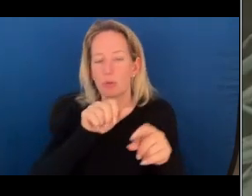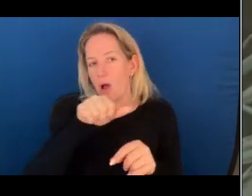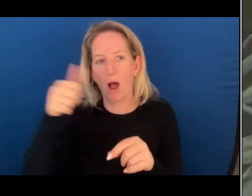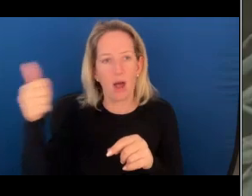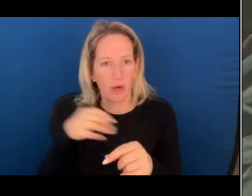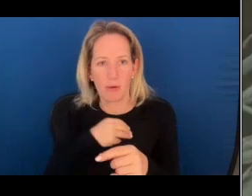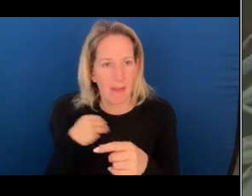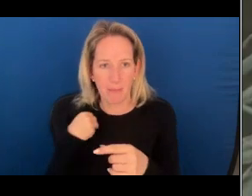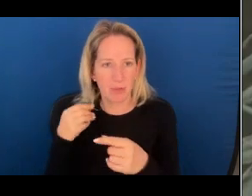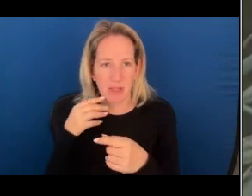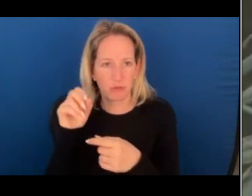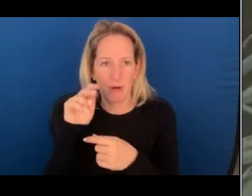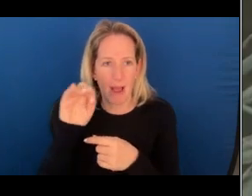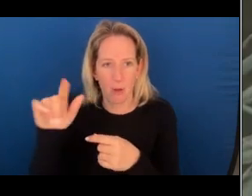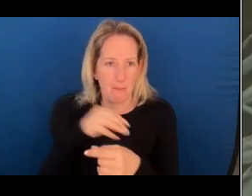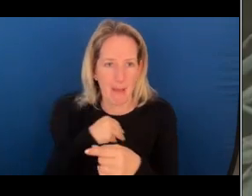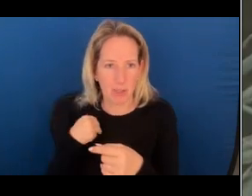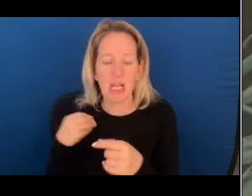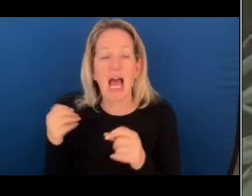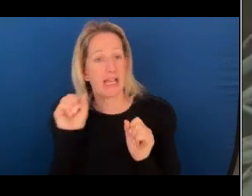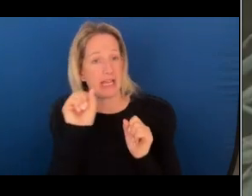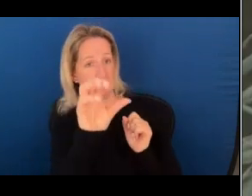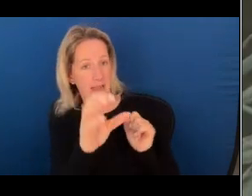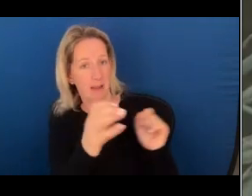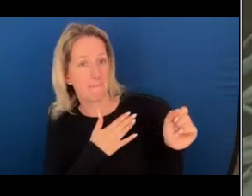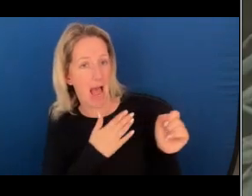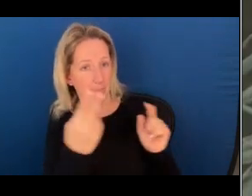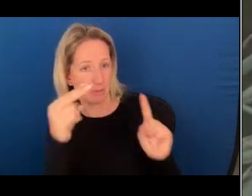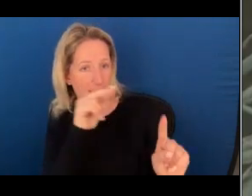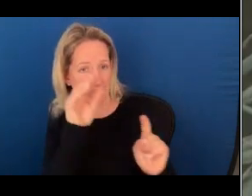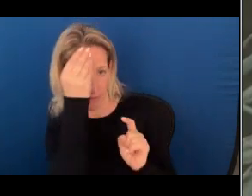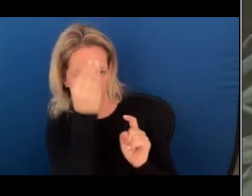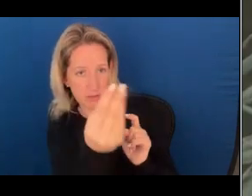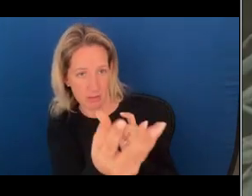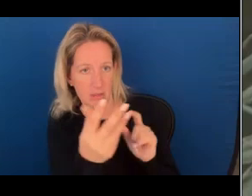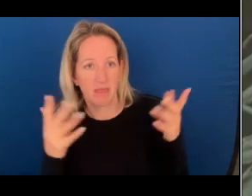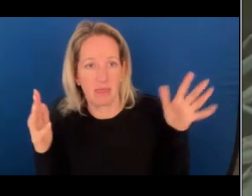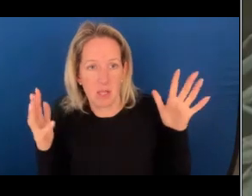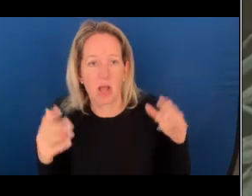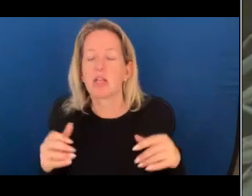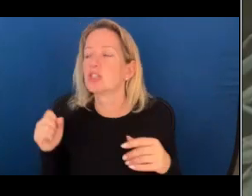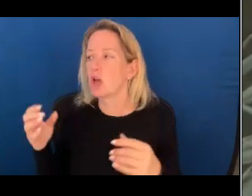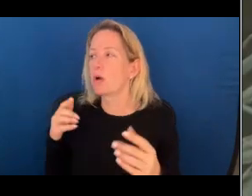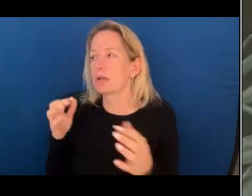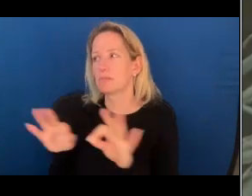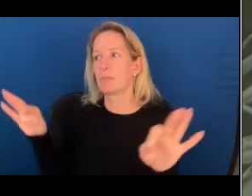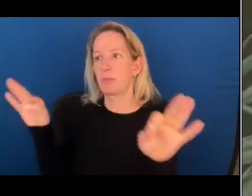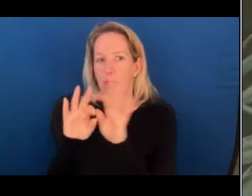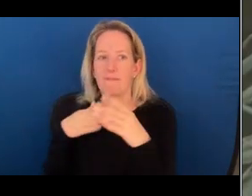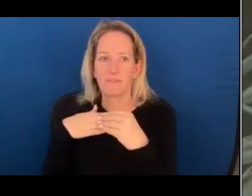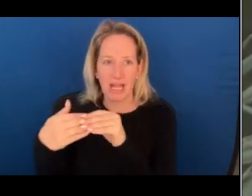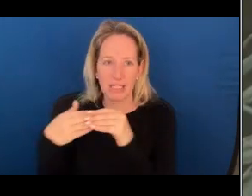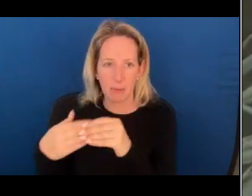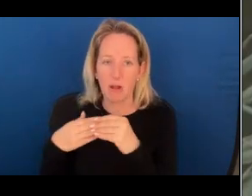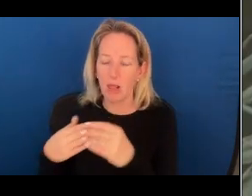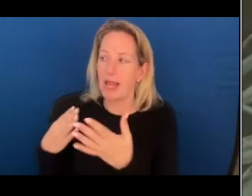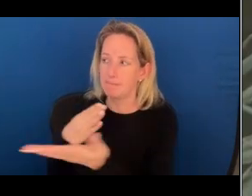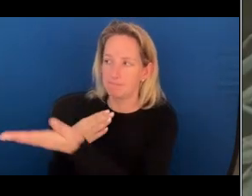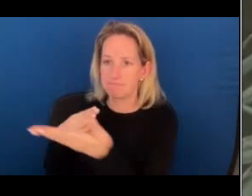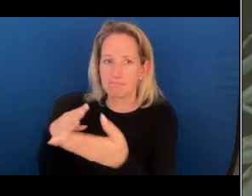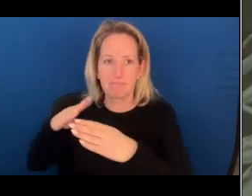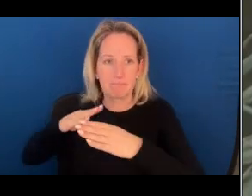will just give you my perspective. And, you know, so just being, I think, again, flexible and meeting them where they're at has been